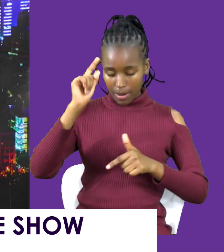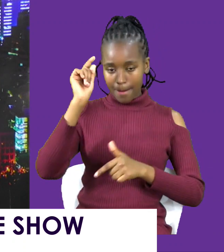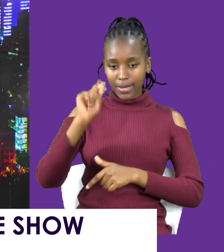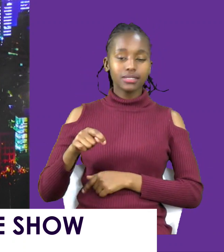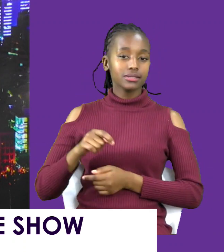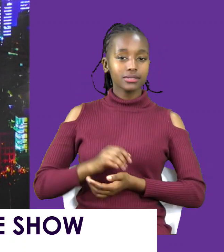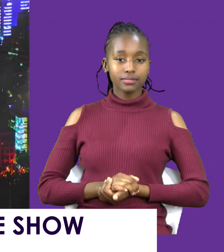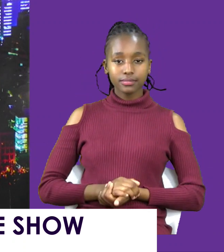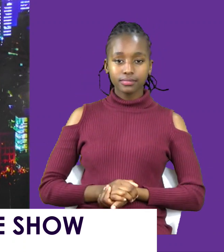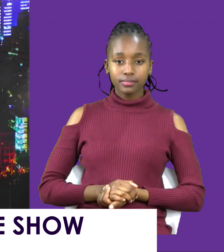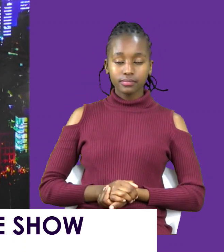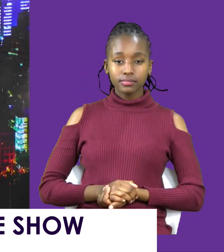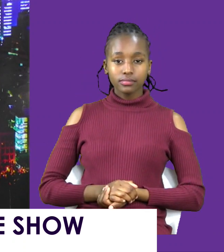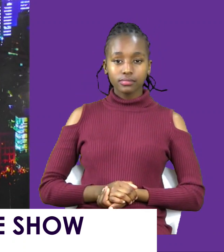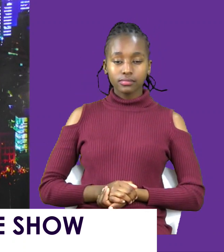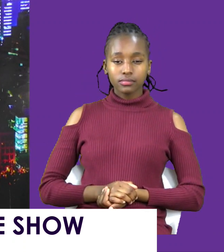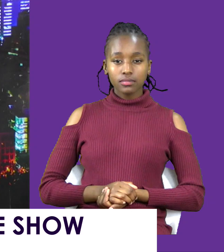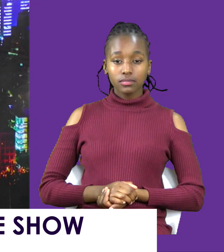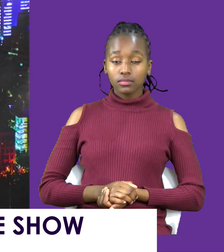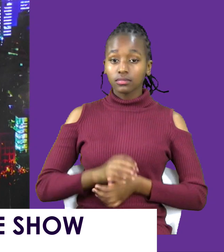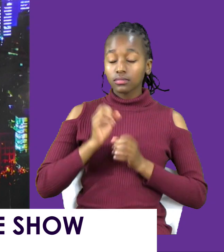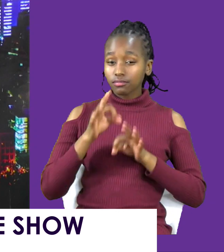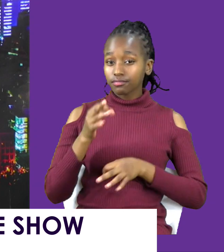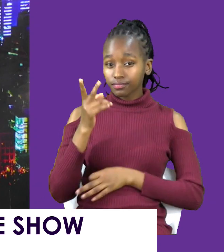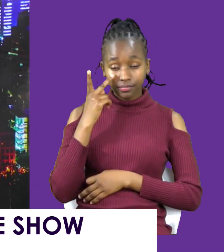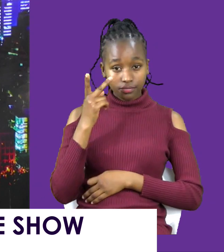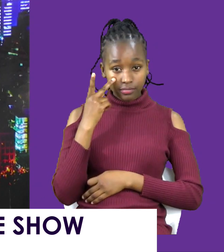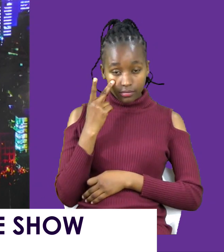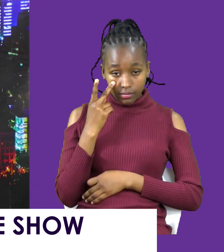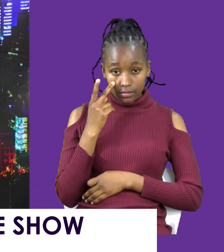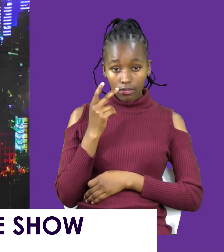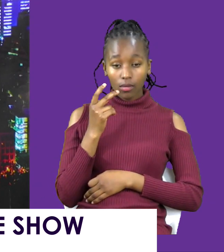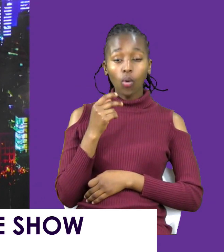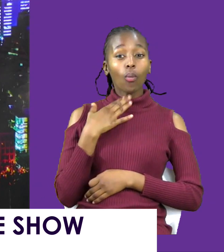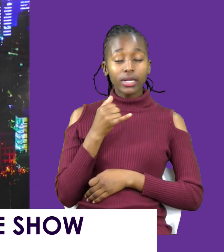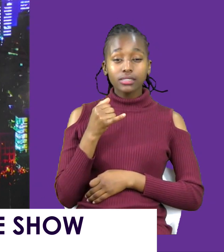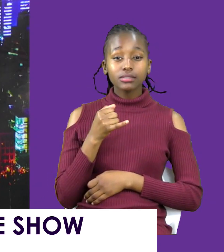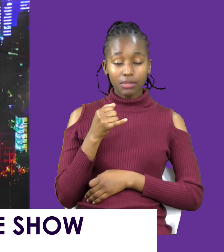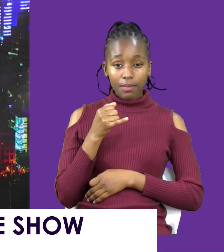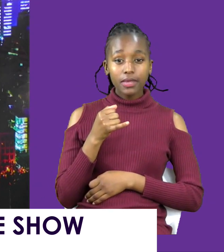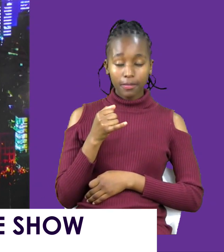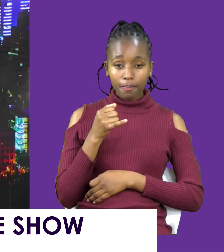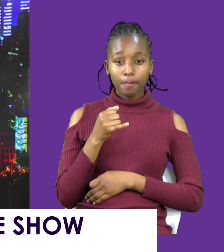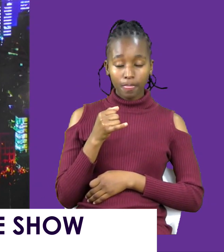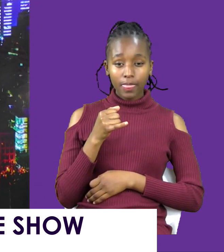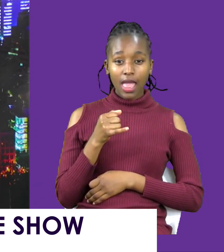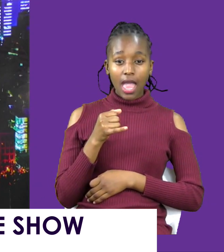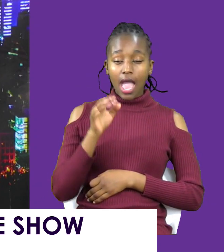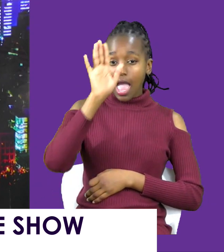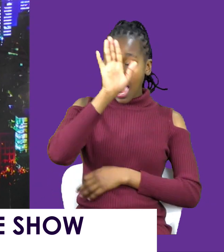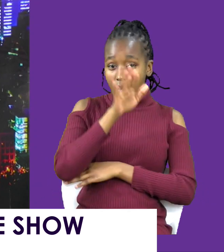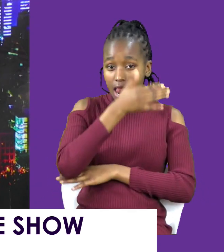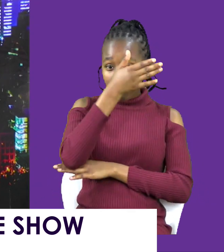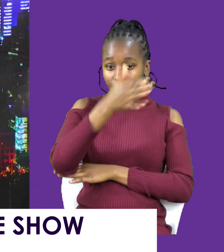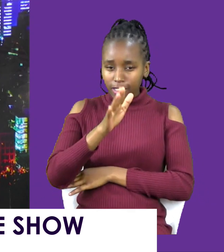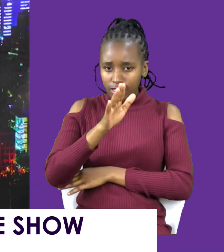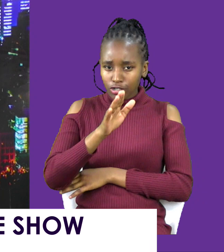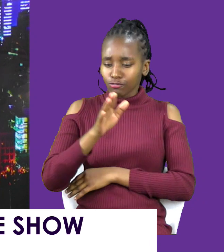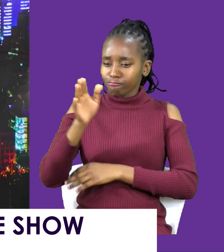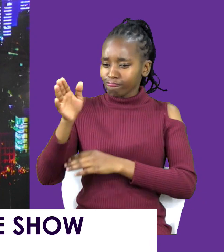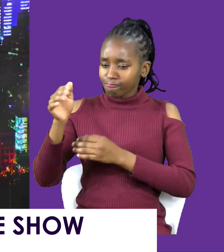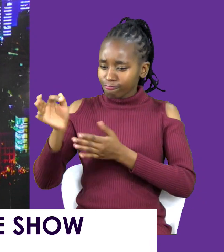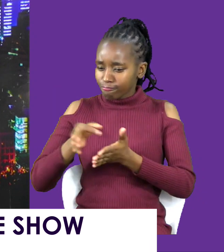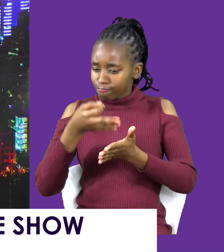The winning of a lion, the bringing down of the elephant by the lion starts with the mind. That is why